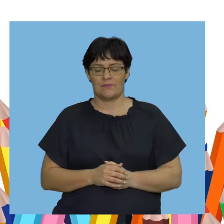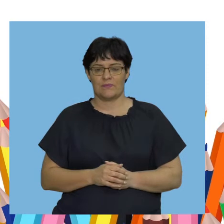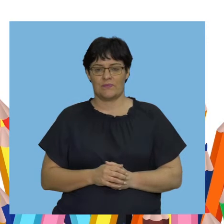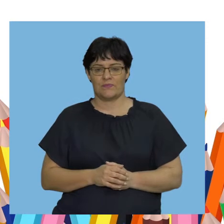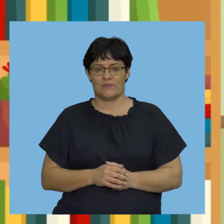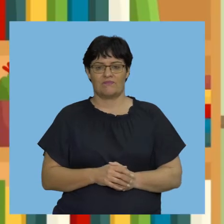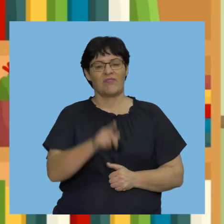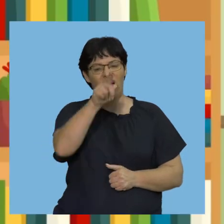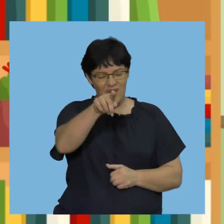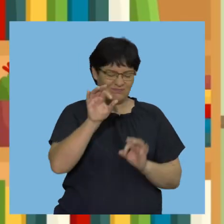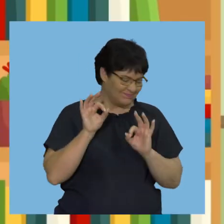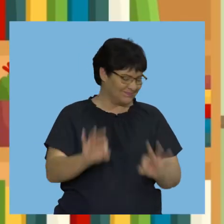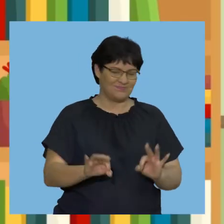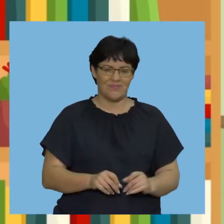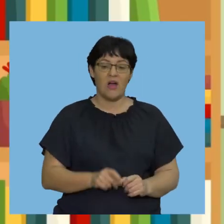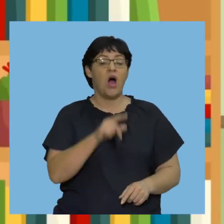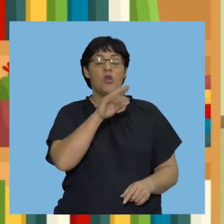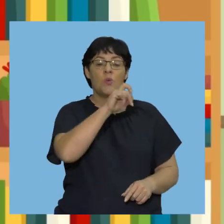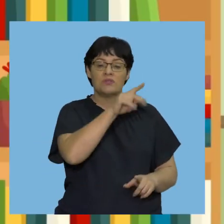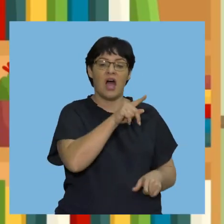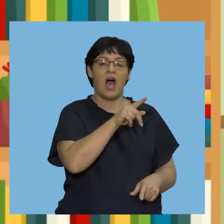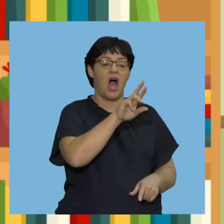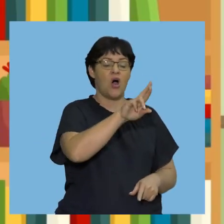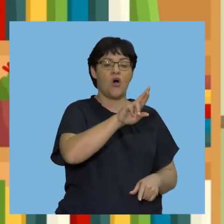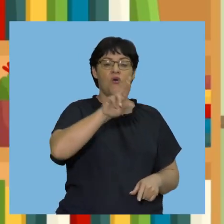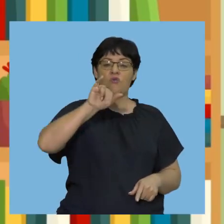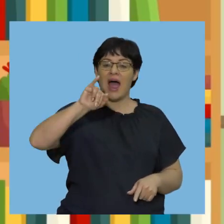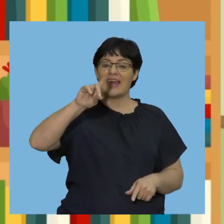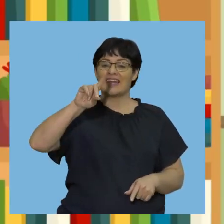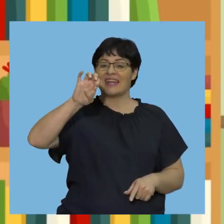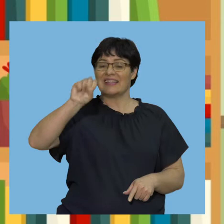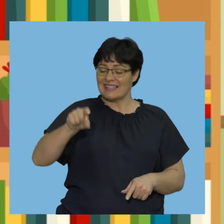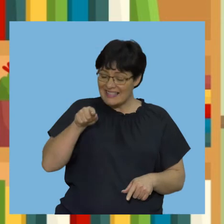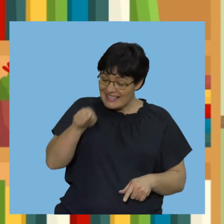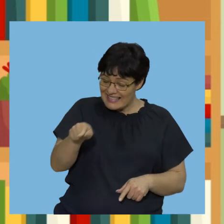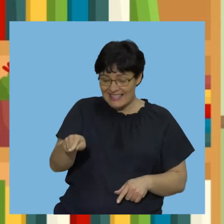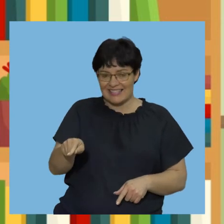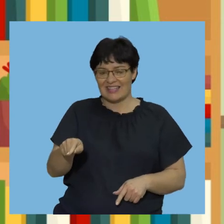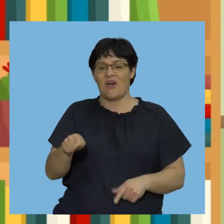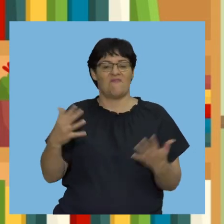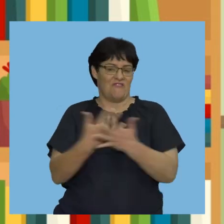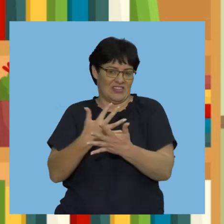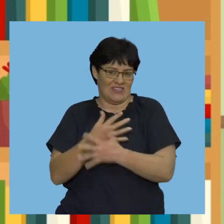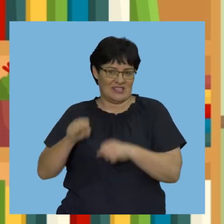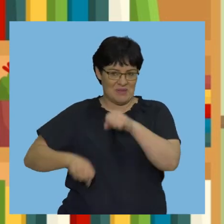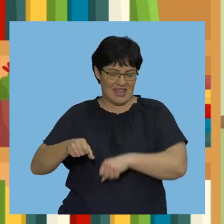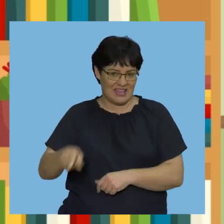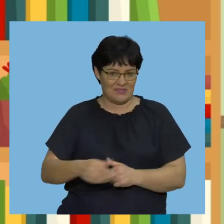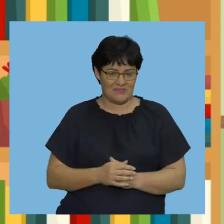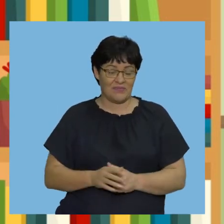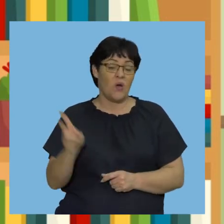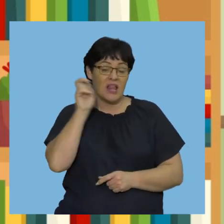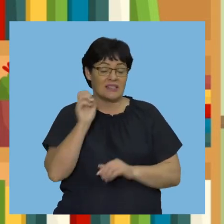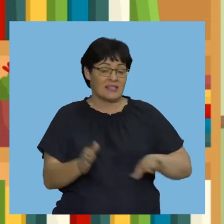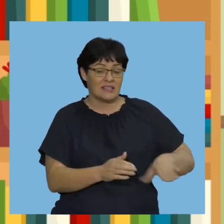fast. You've got it! Nomsa rides her bike very fast. Now listen to this